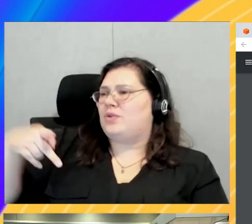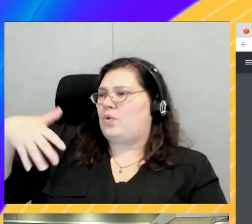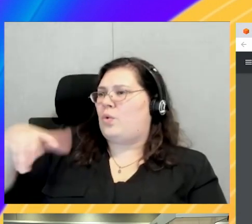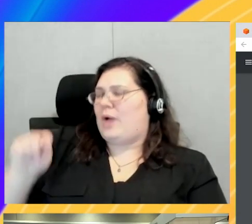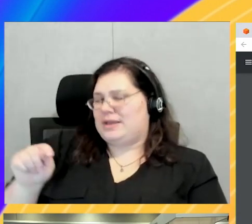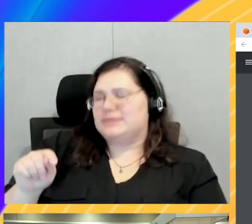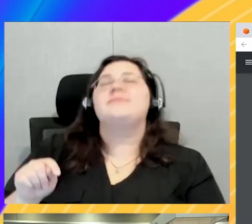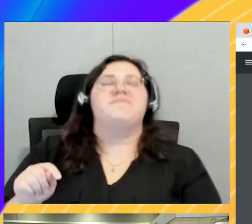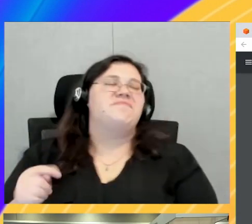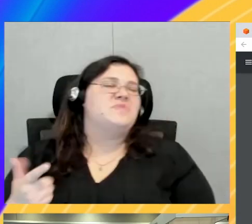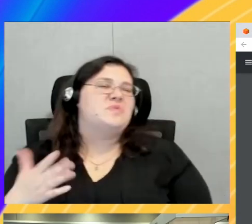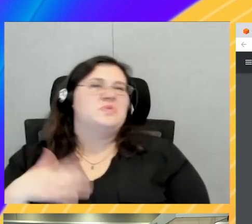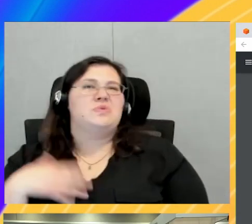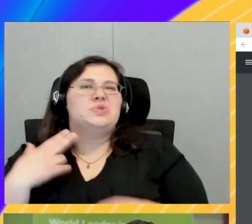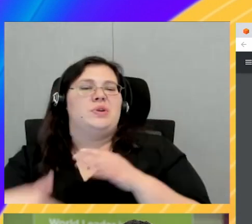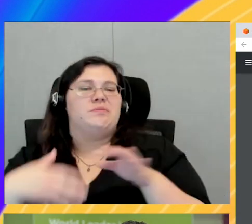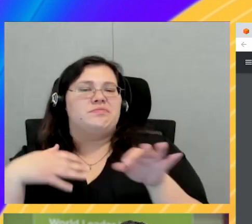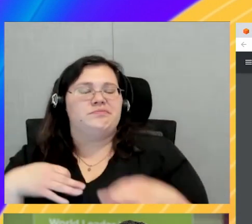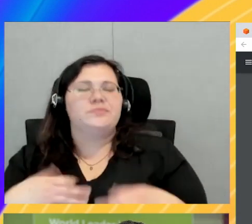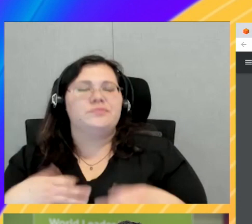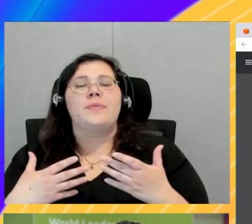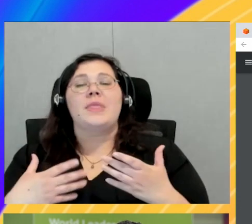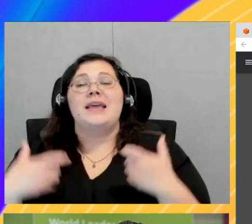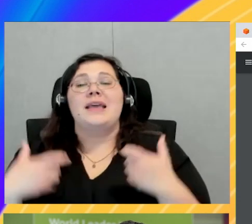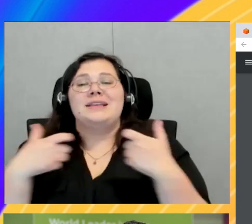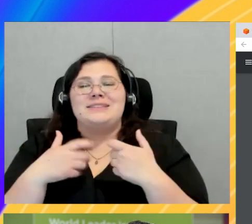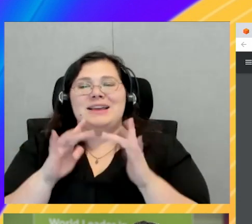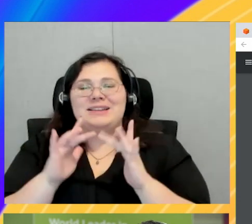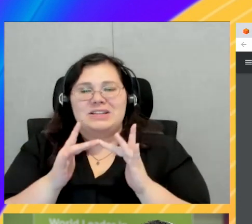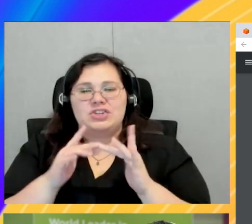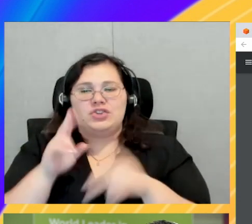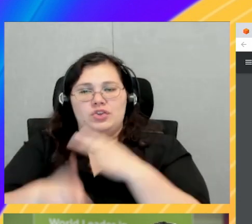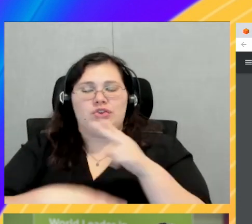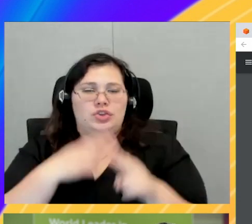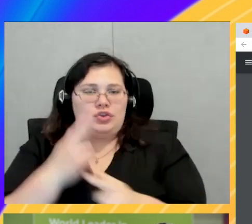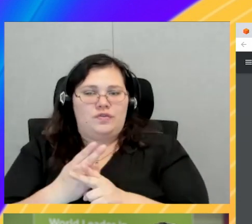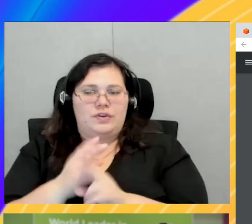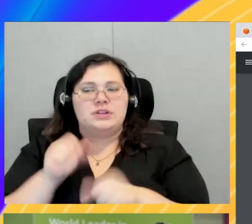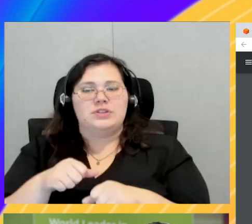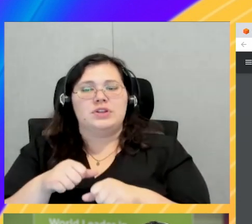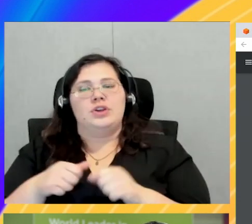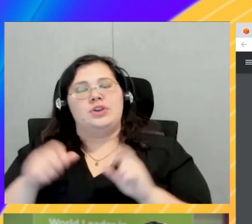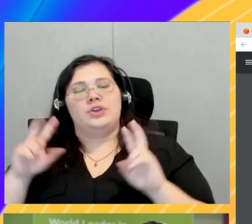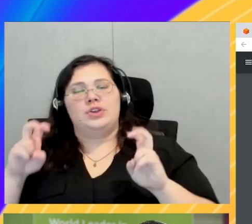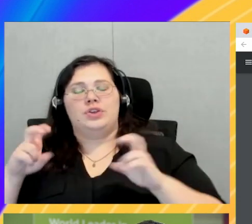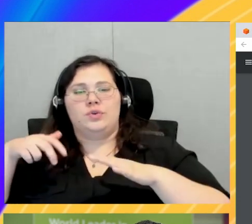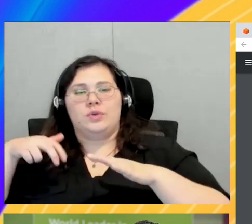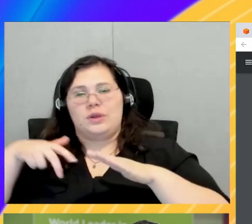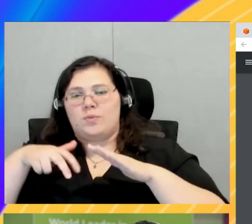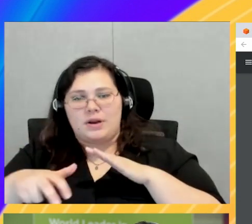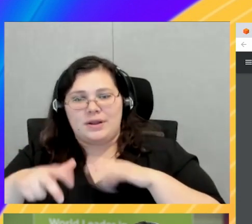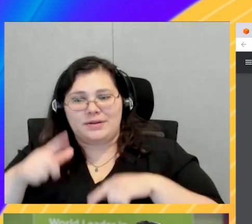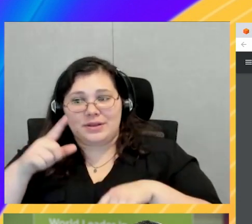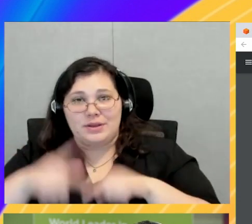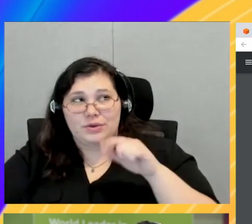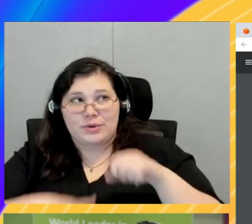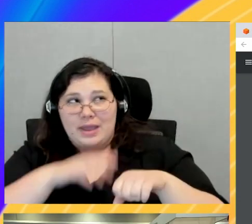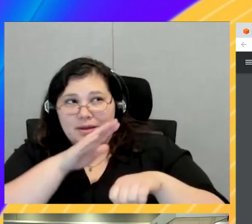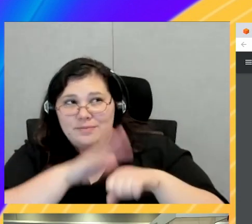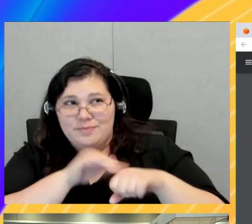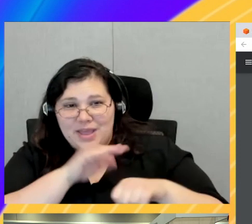It's a digital universe that you can walk around. You can't pet the pets, but there are pets that you can talk to. Well, there's a button to